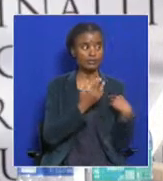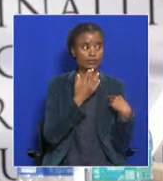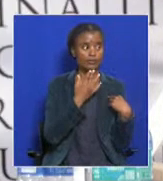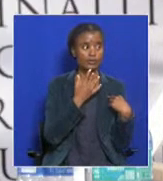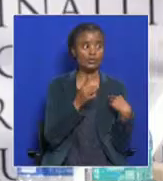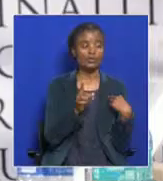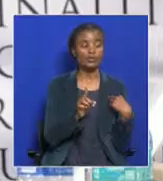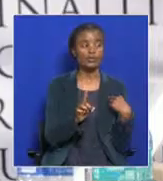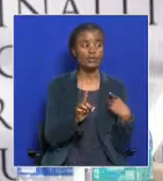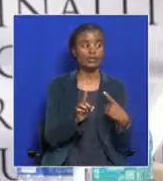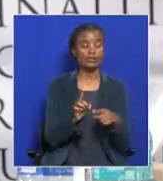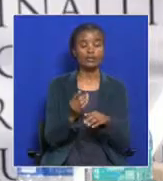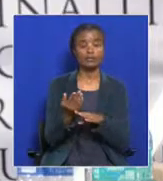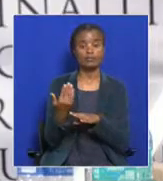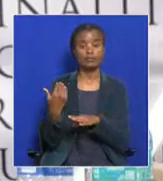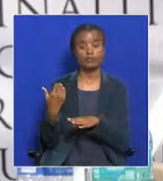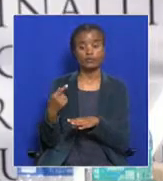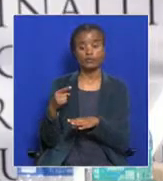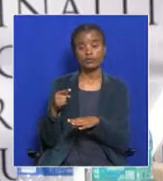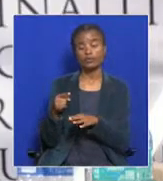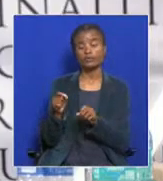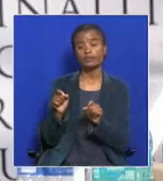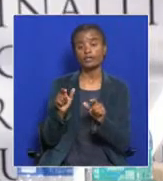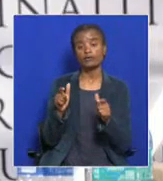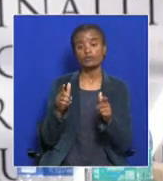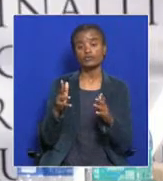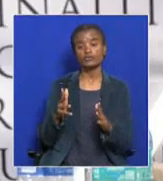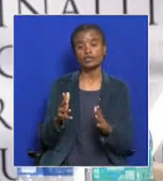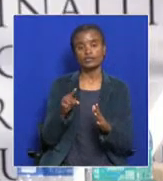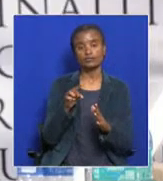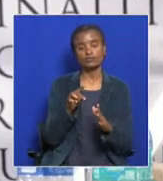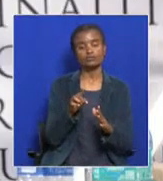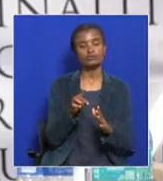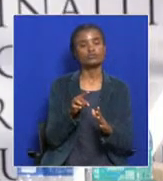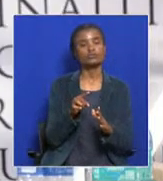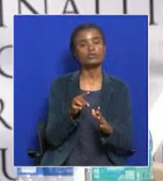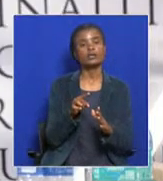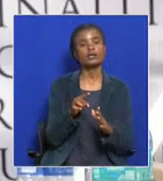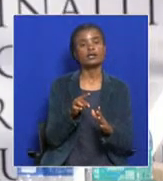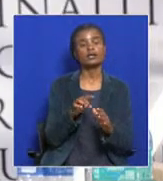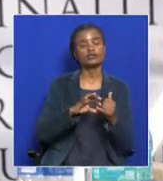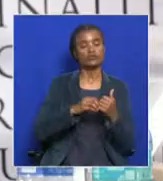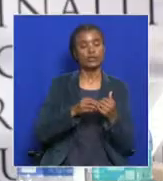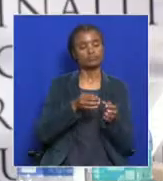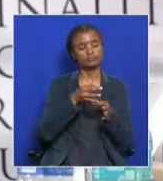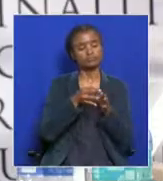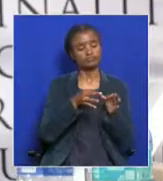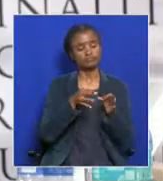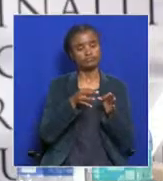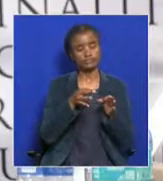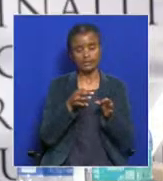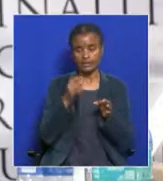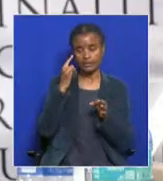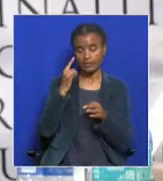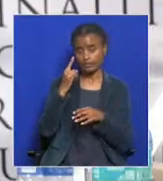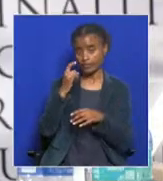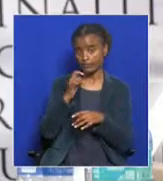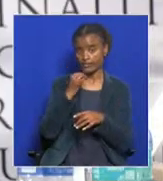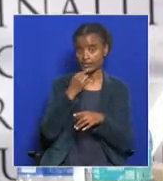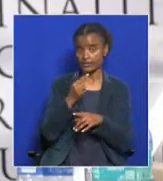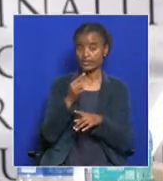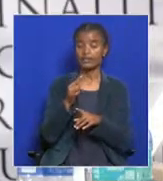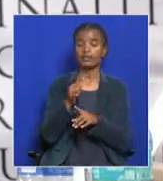persuade the commissioners that when Brigadier Nuswa instructed you, quote unquote, that's the word you